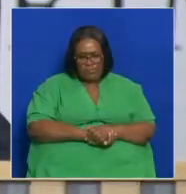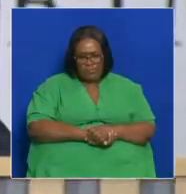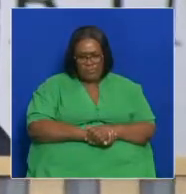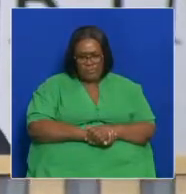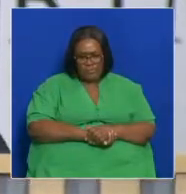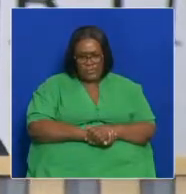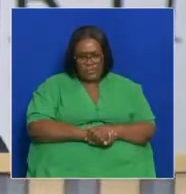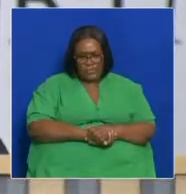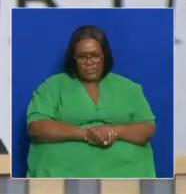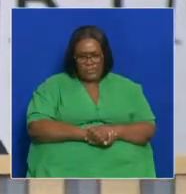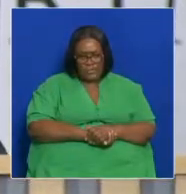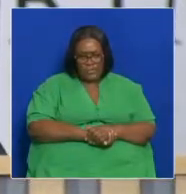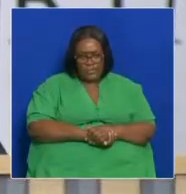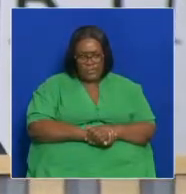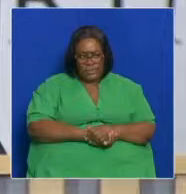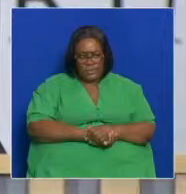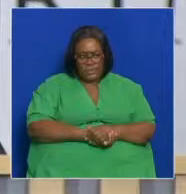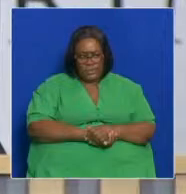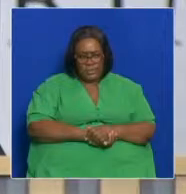I think it was October